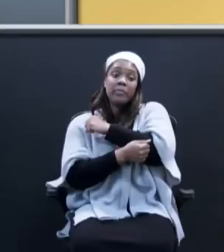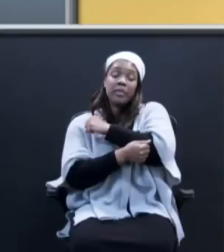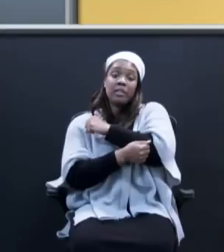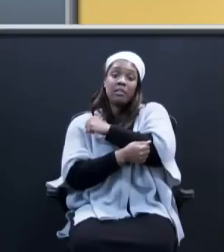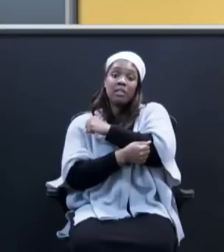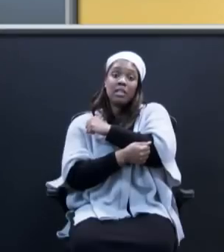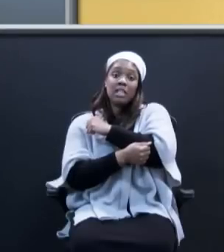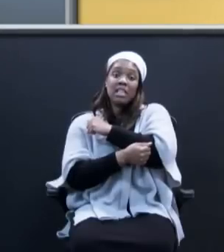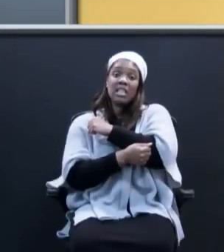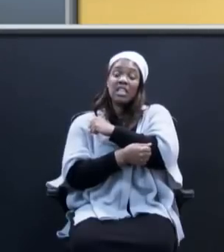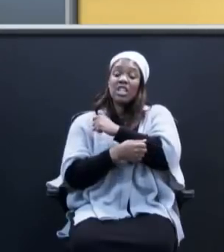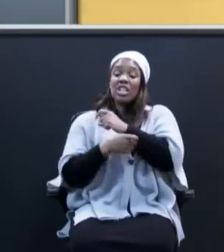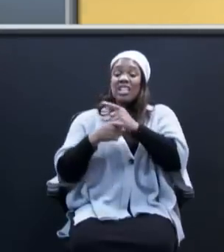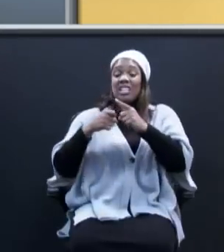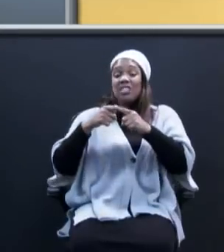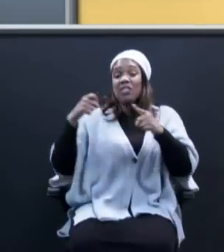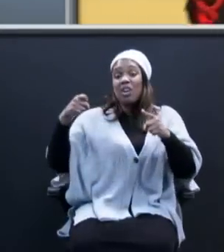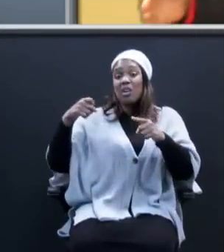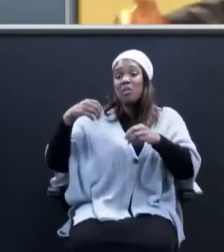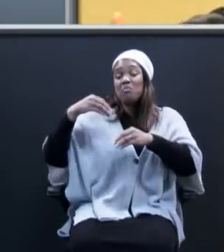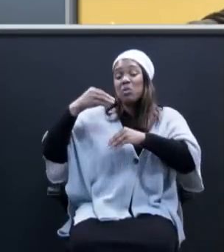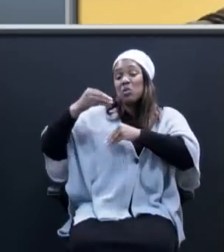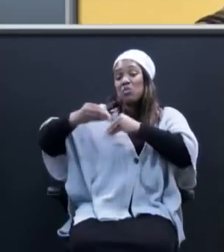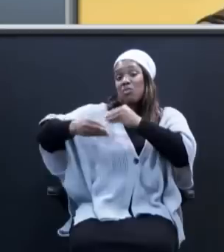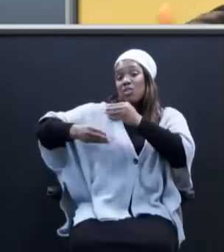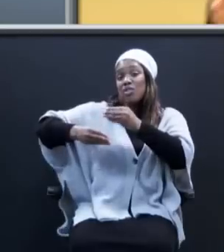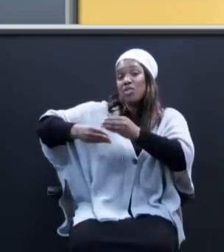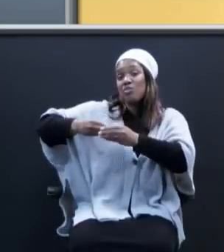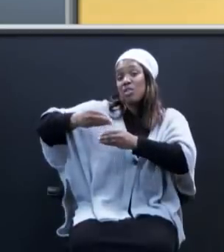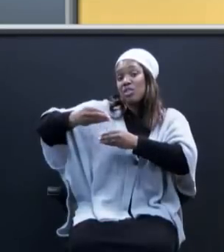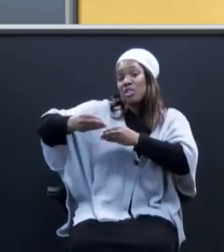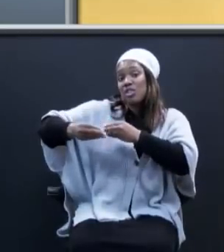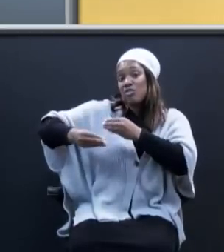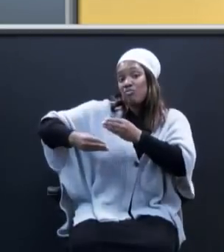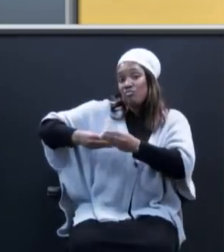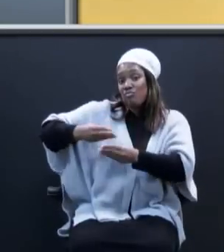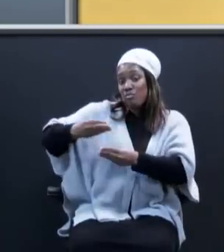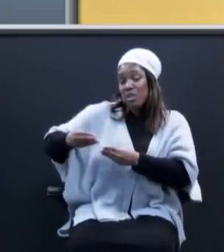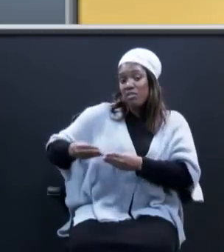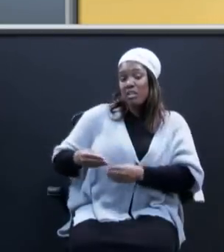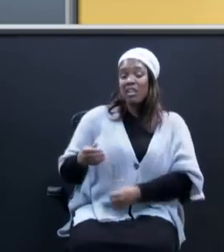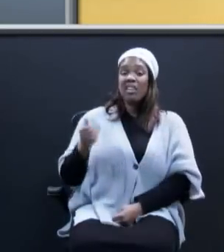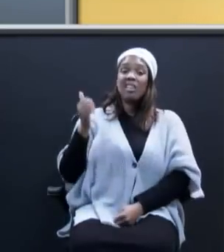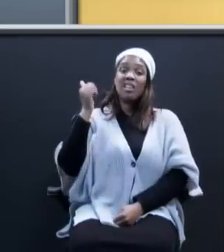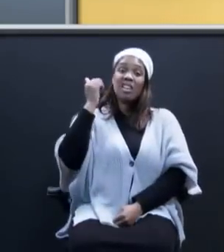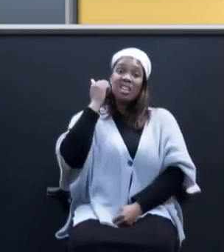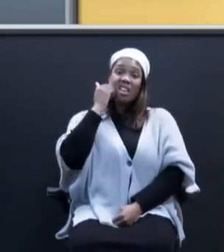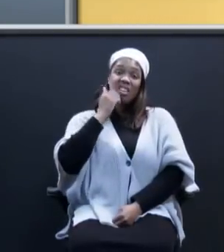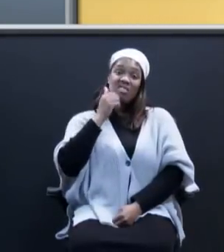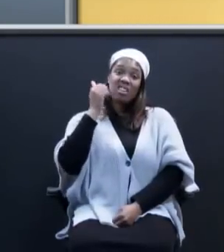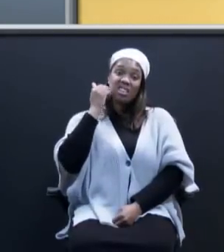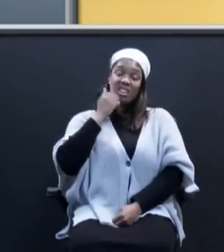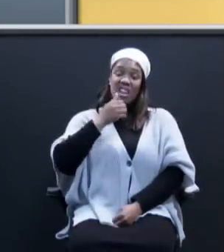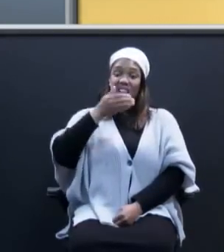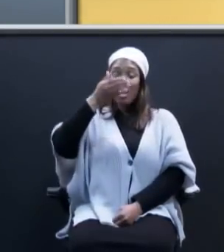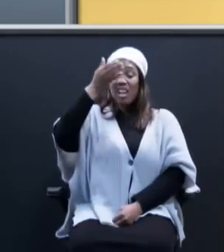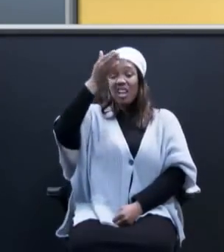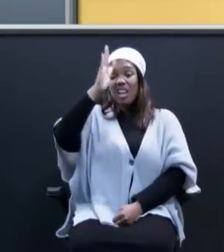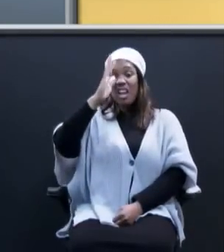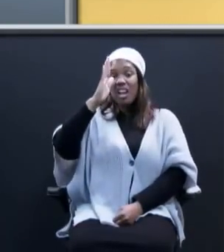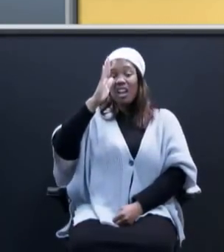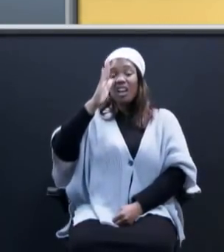is generation to generation to generation. Every day that God gave man, somebody